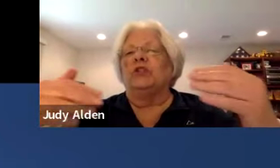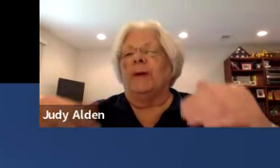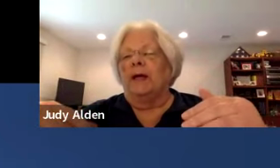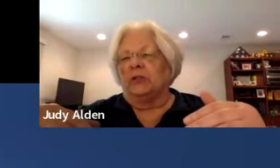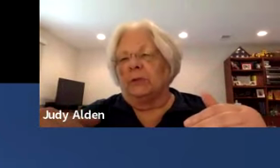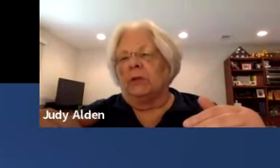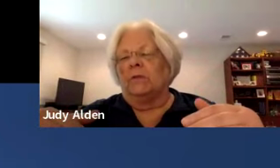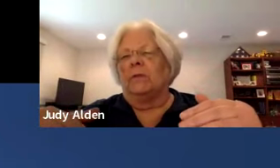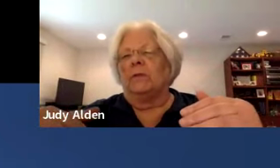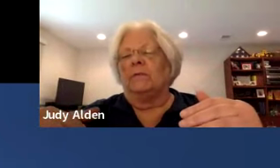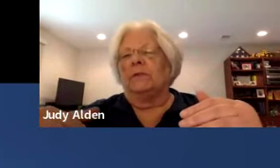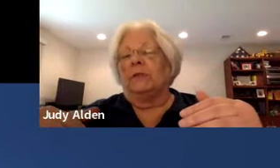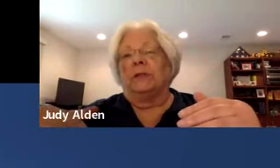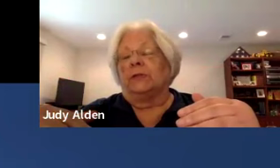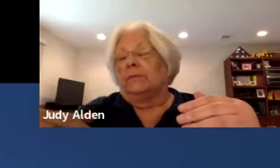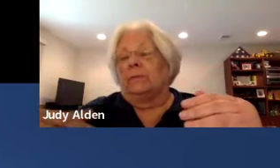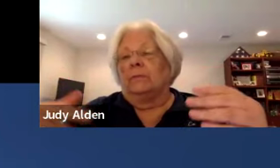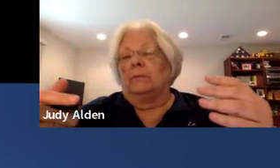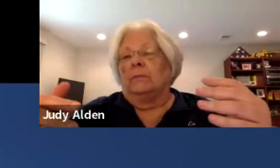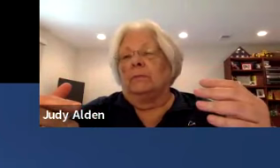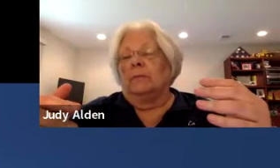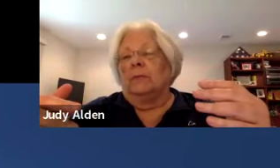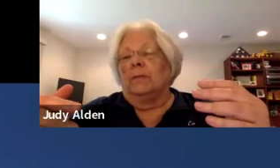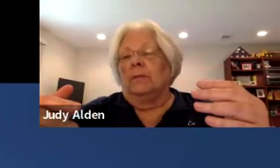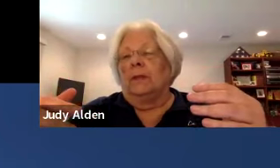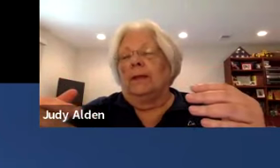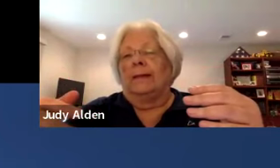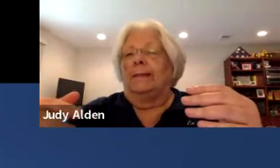who's responsible, since it's